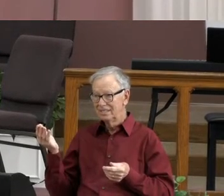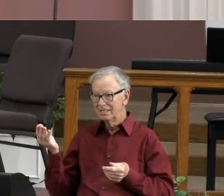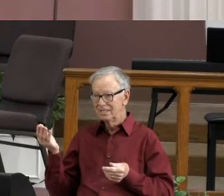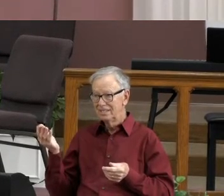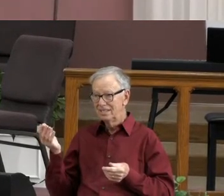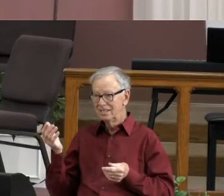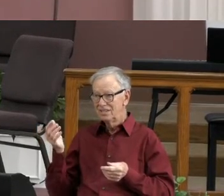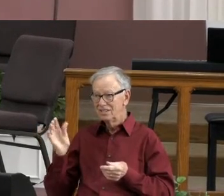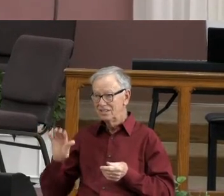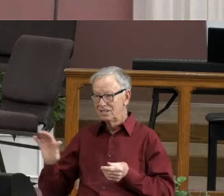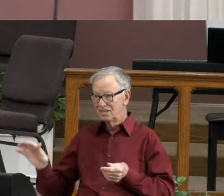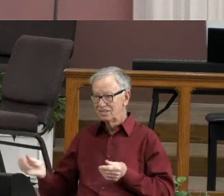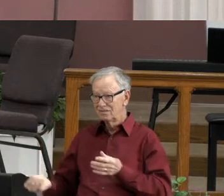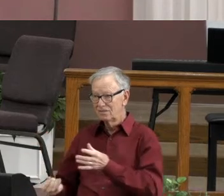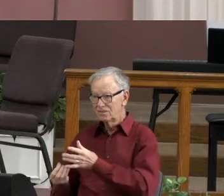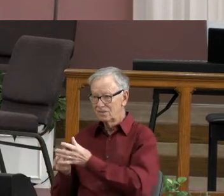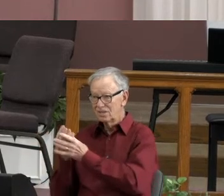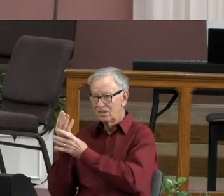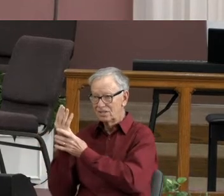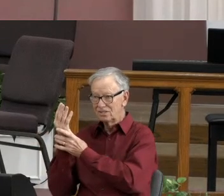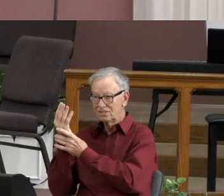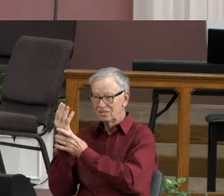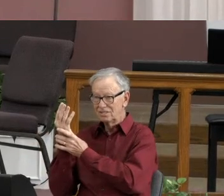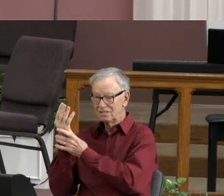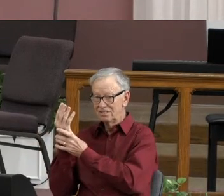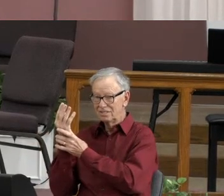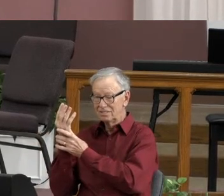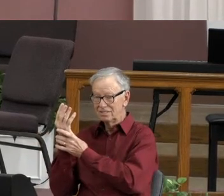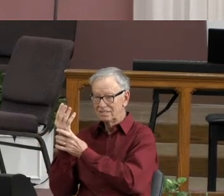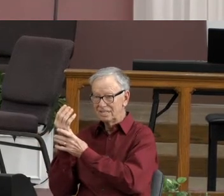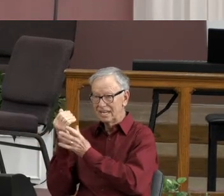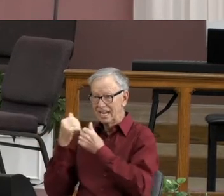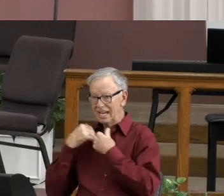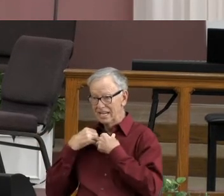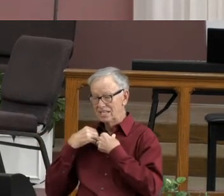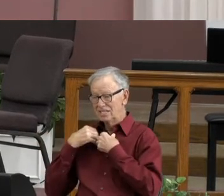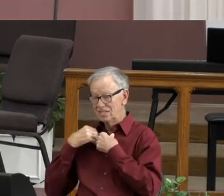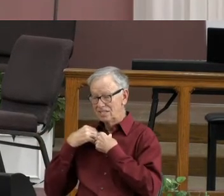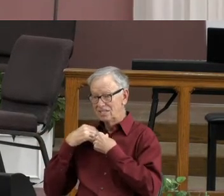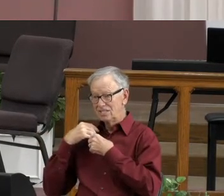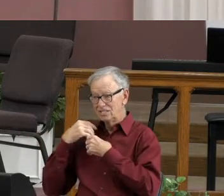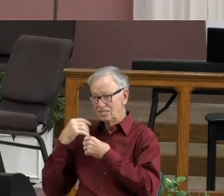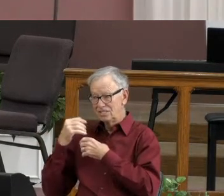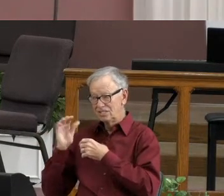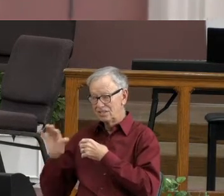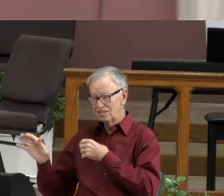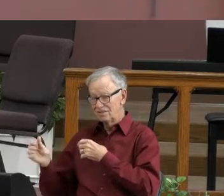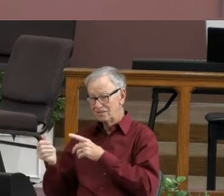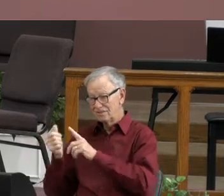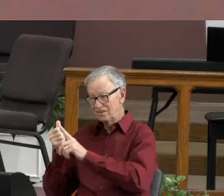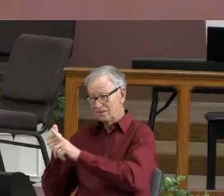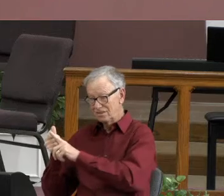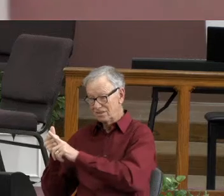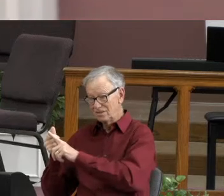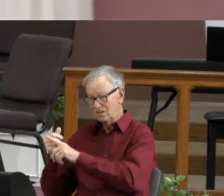as your children have grown, and they've had children of their own, your grandchildren,